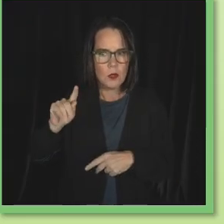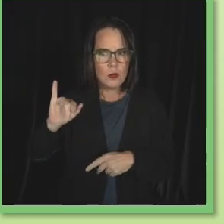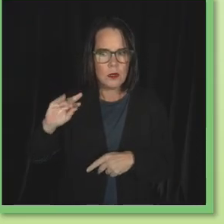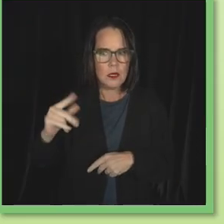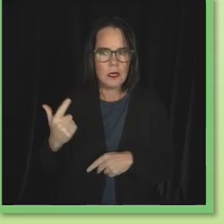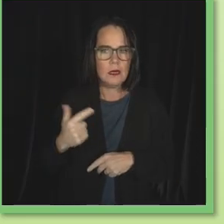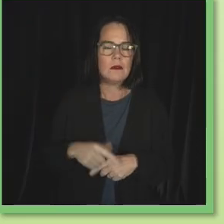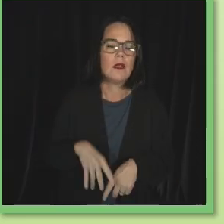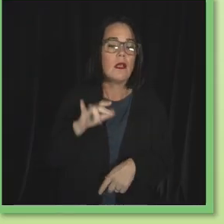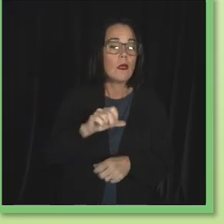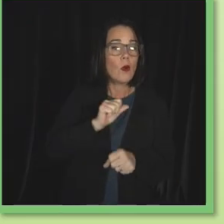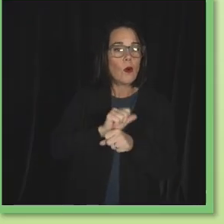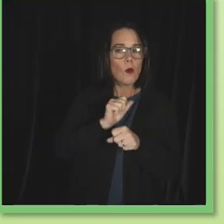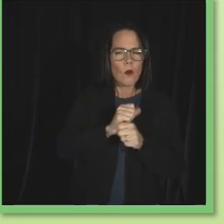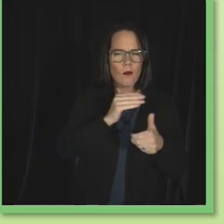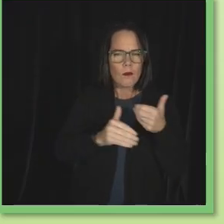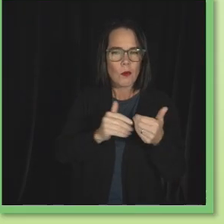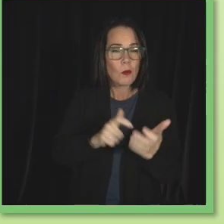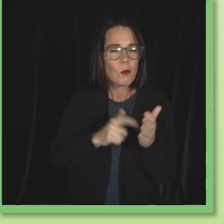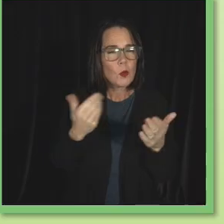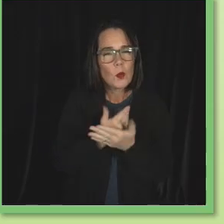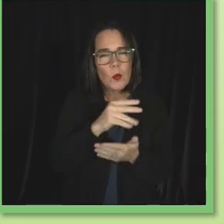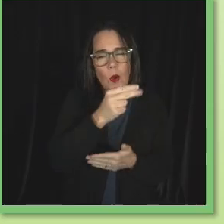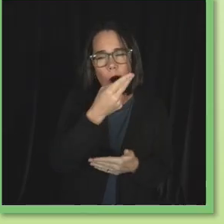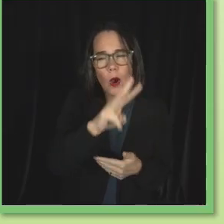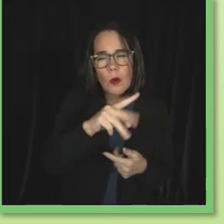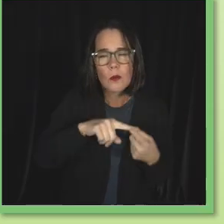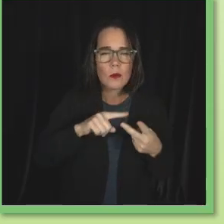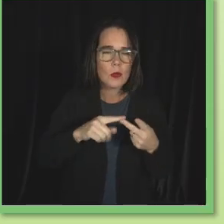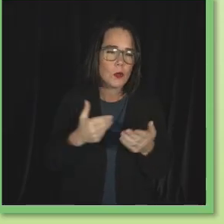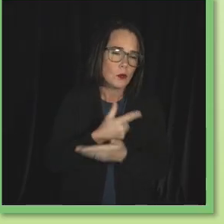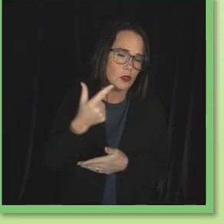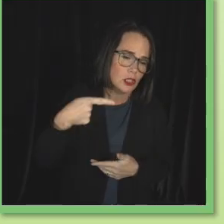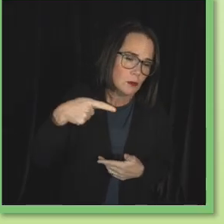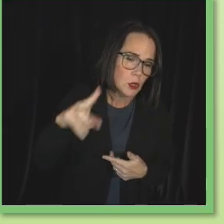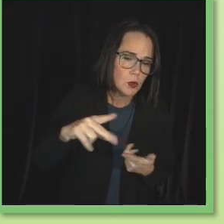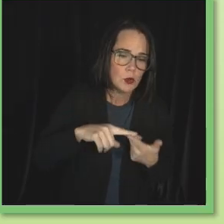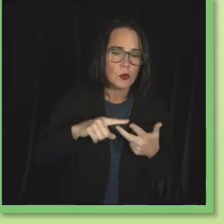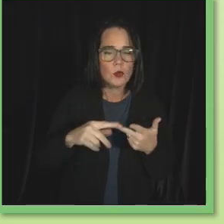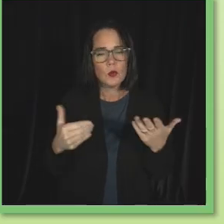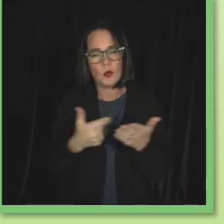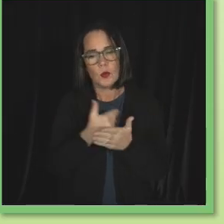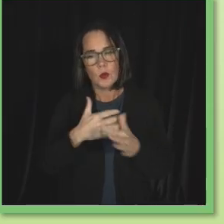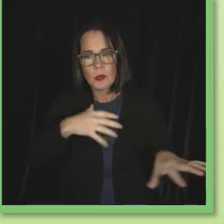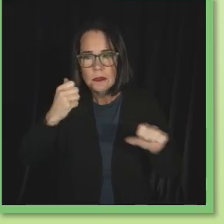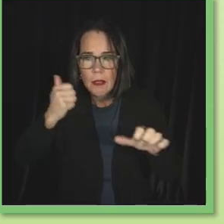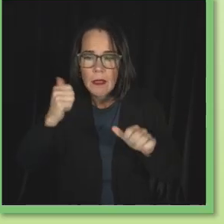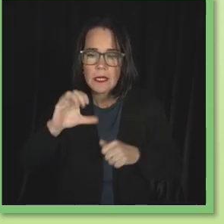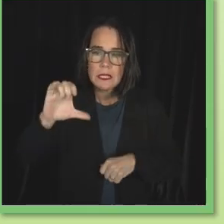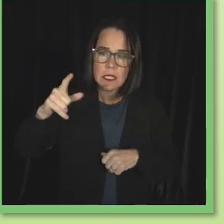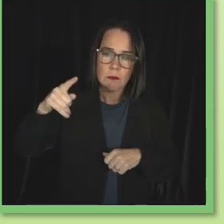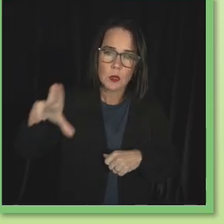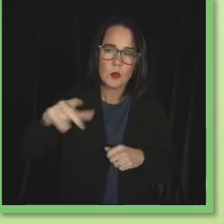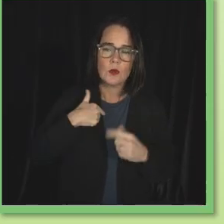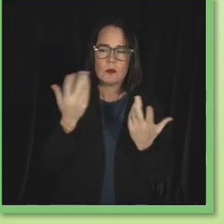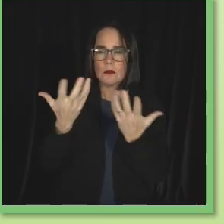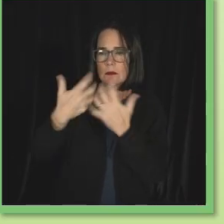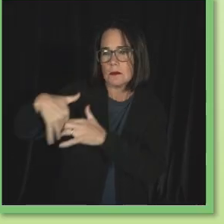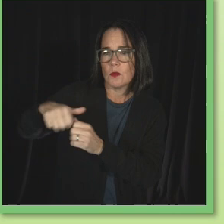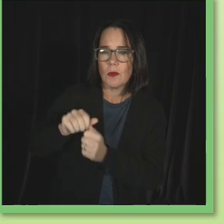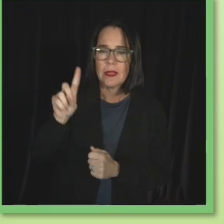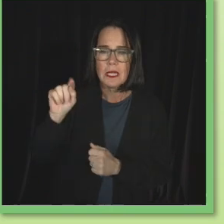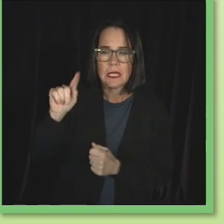require new hardware, accelerators, CPUs, GPUs, synchronization with the network data center.